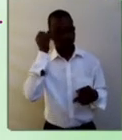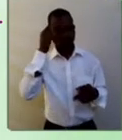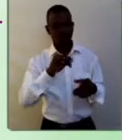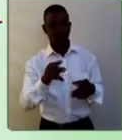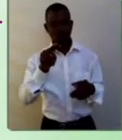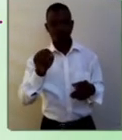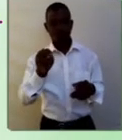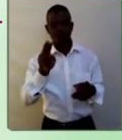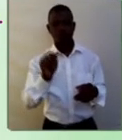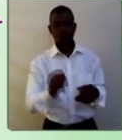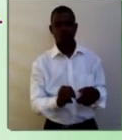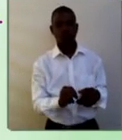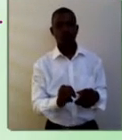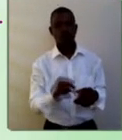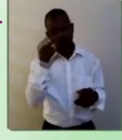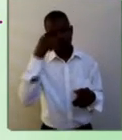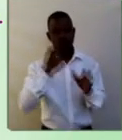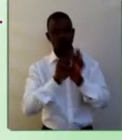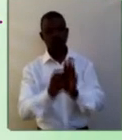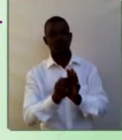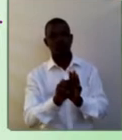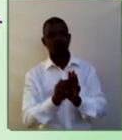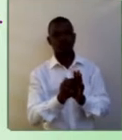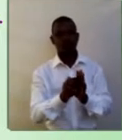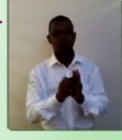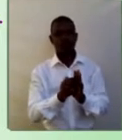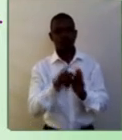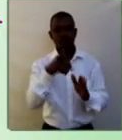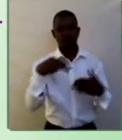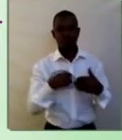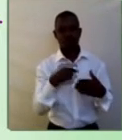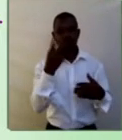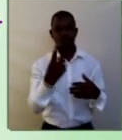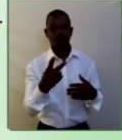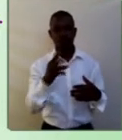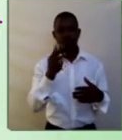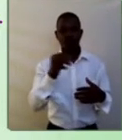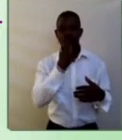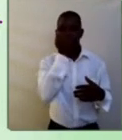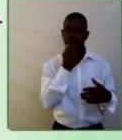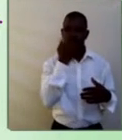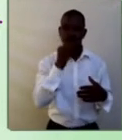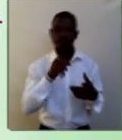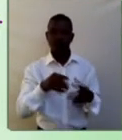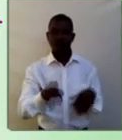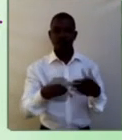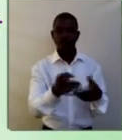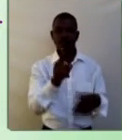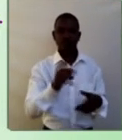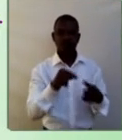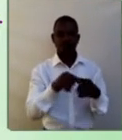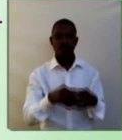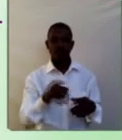noun. For example, you have 2 mangoes. Give 1